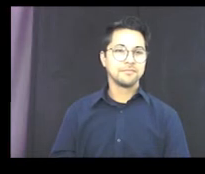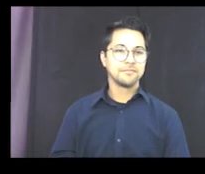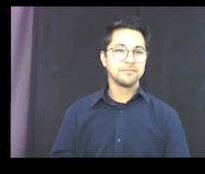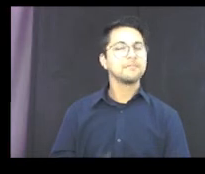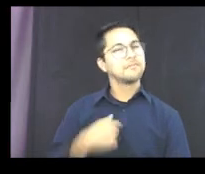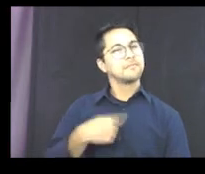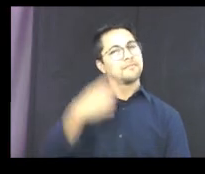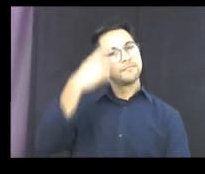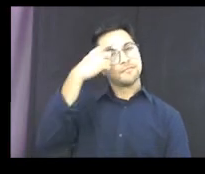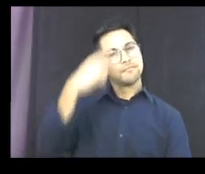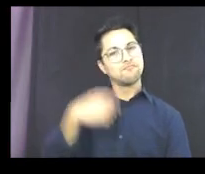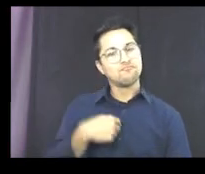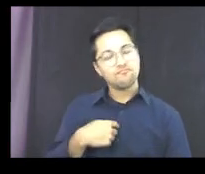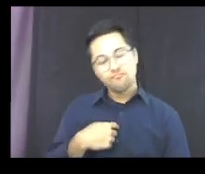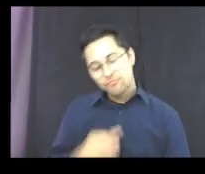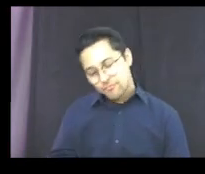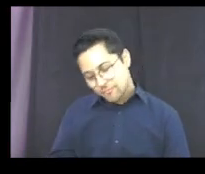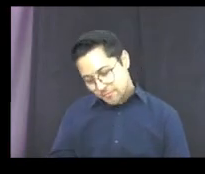Think I